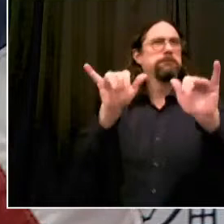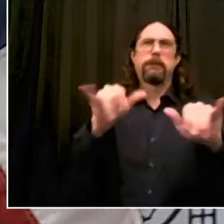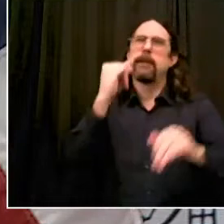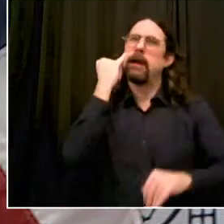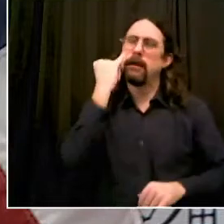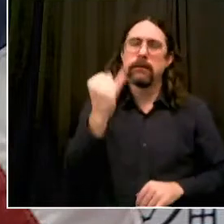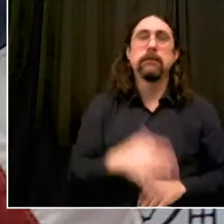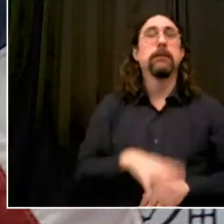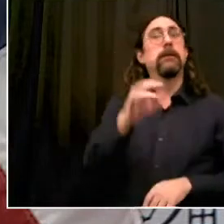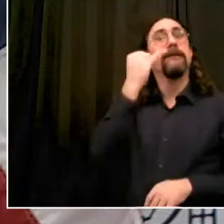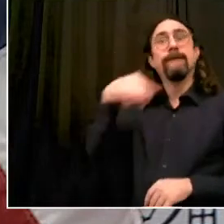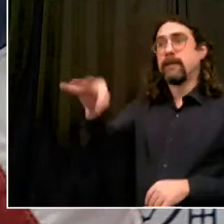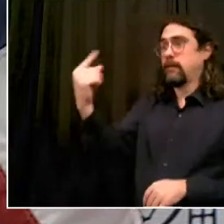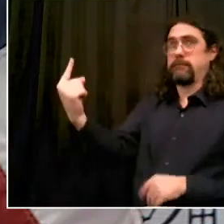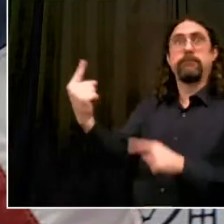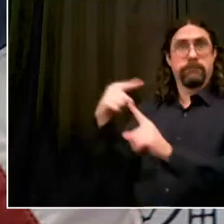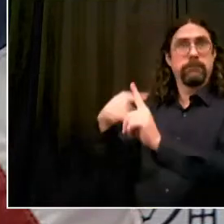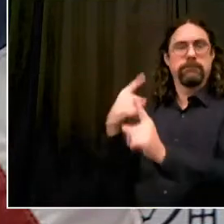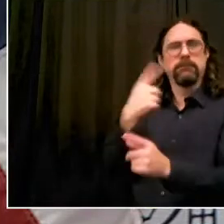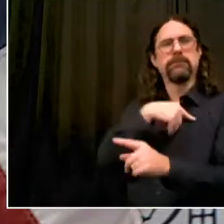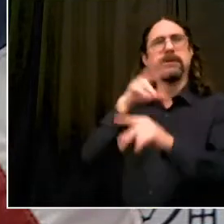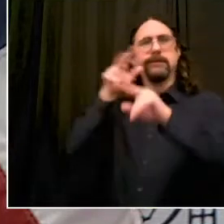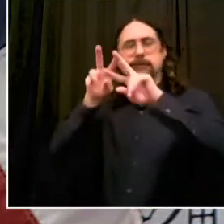been tremendously effective. We're going to stick with that.